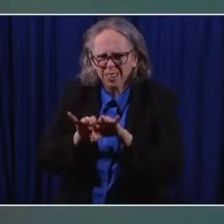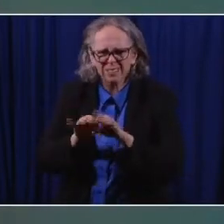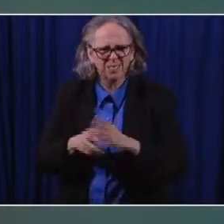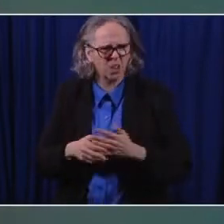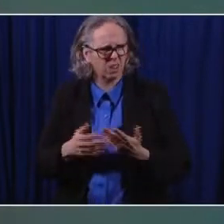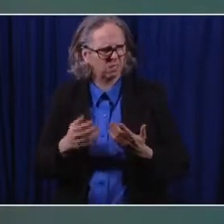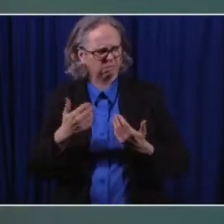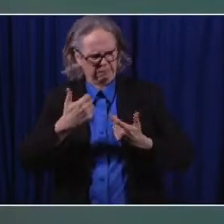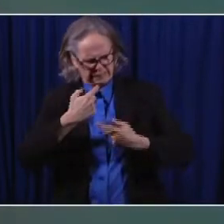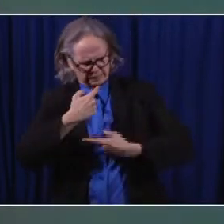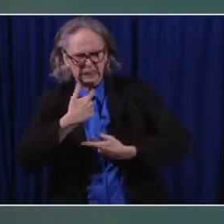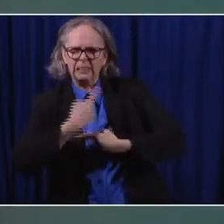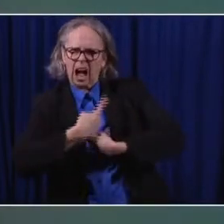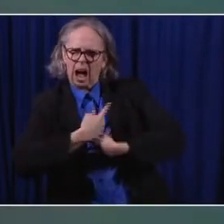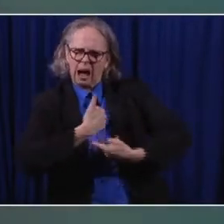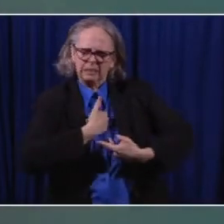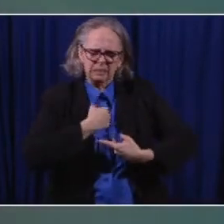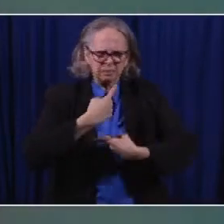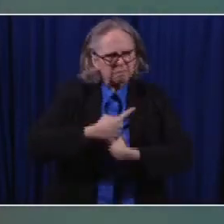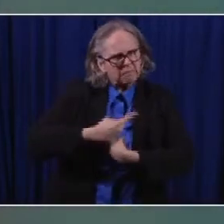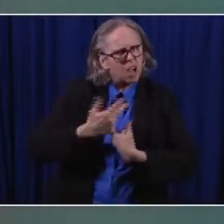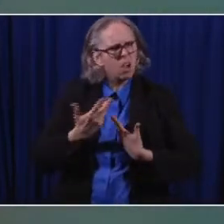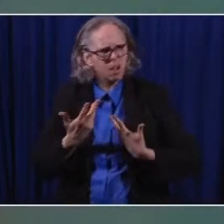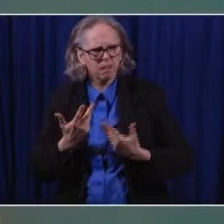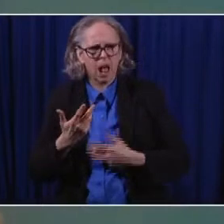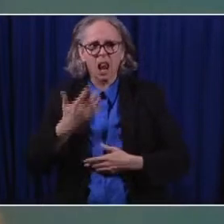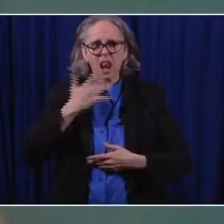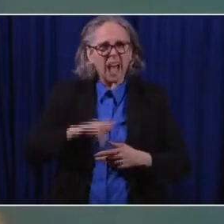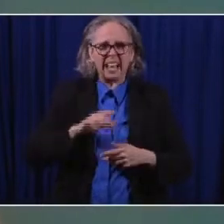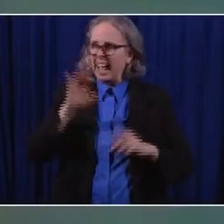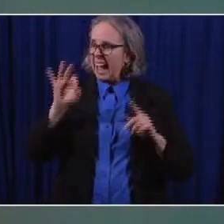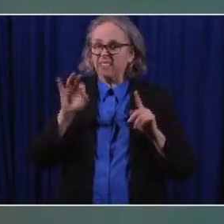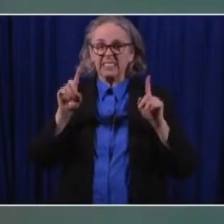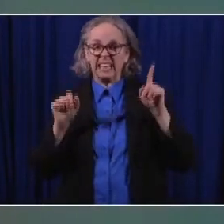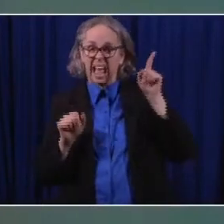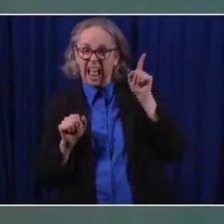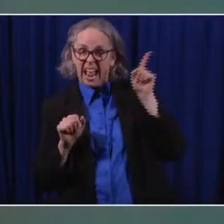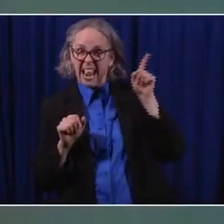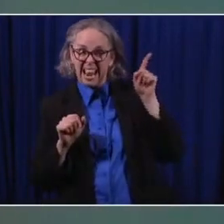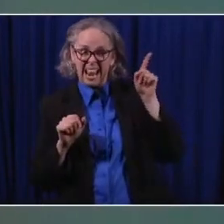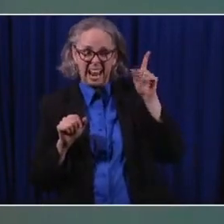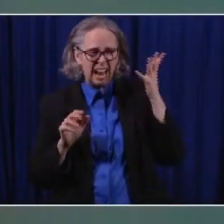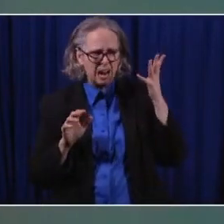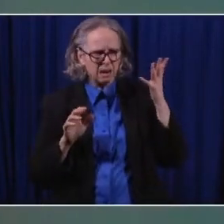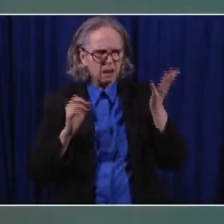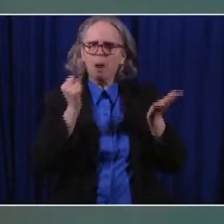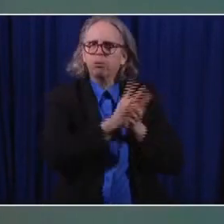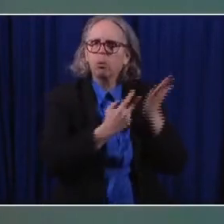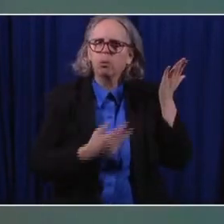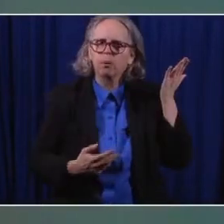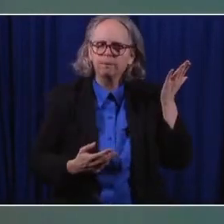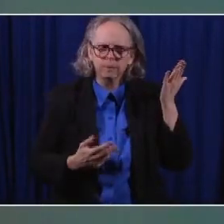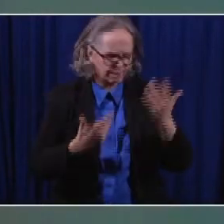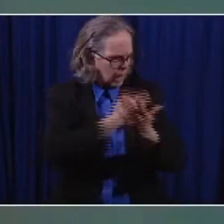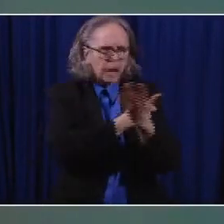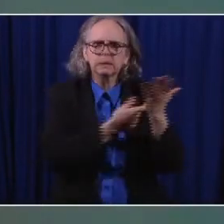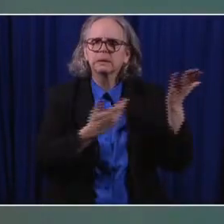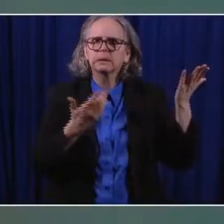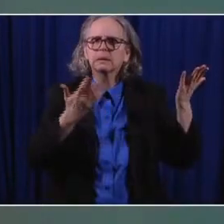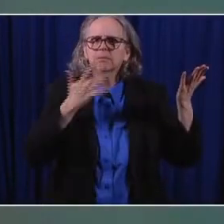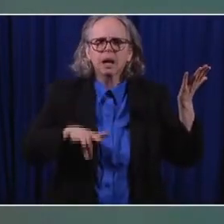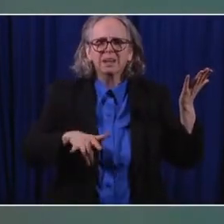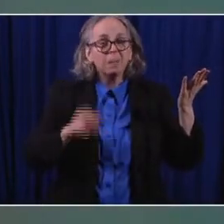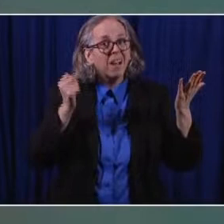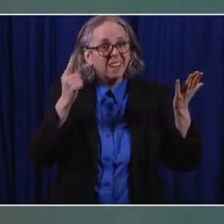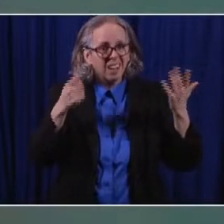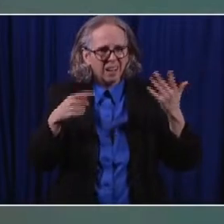the FDA's emergency use authorizations, not only of the vaccine, but also of some other treatments like bamlanivimab,